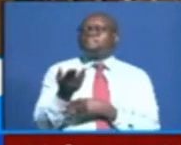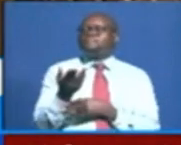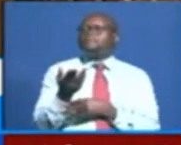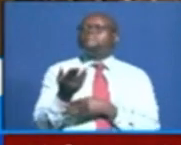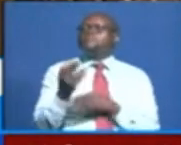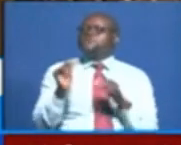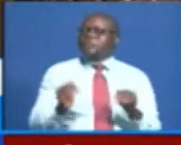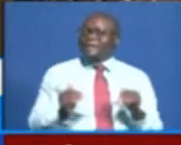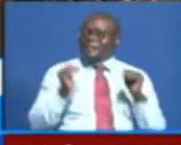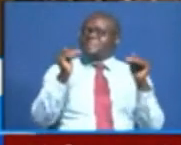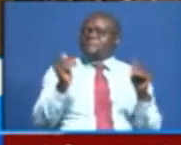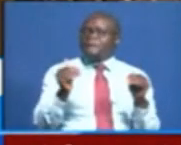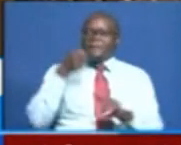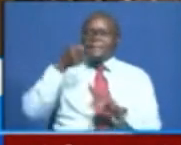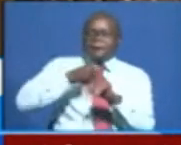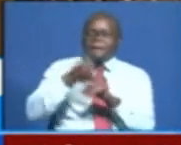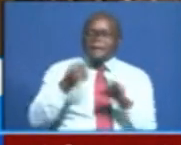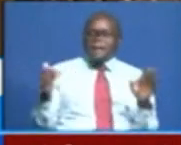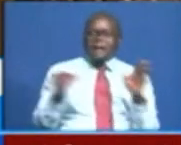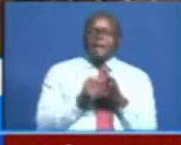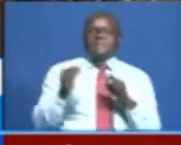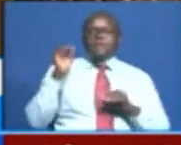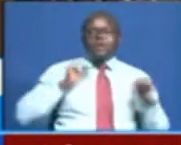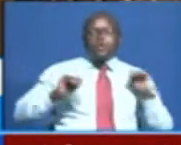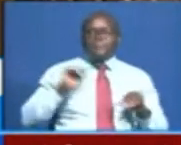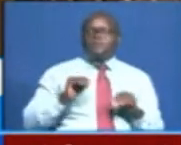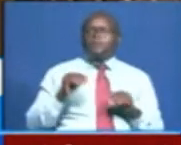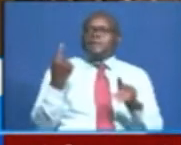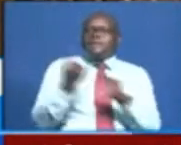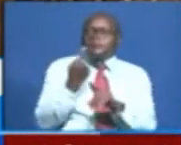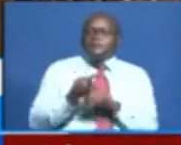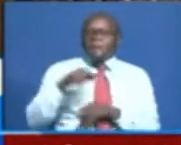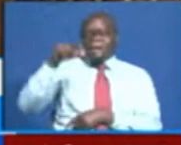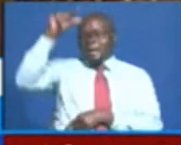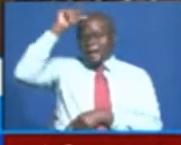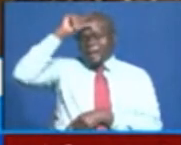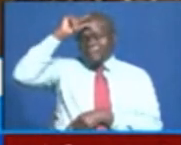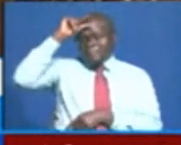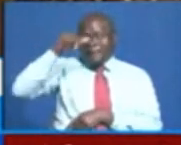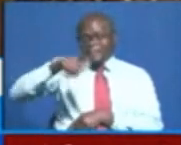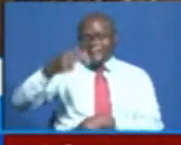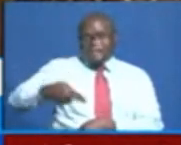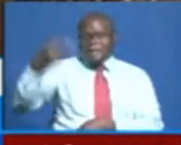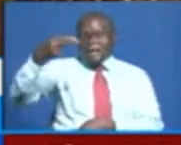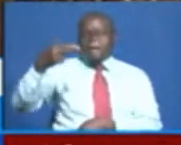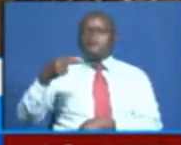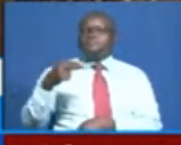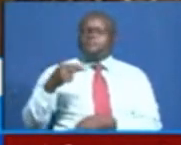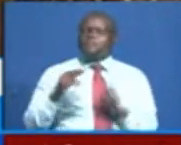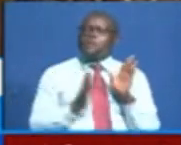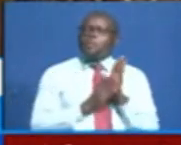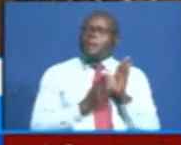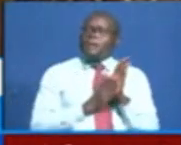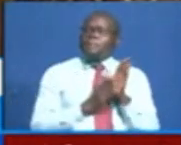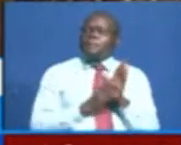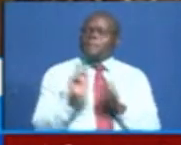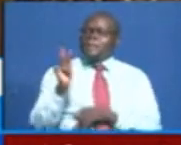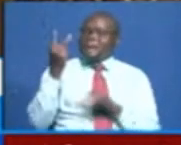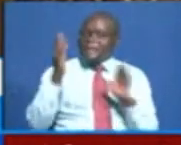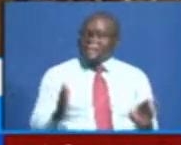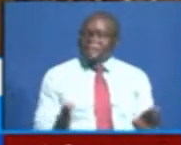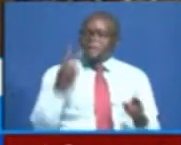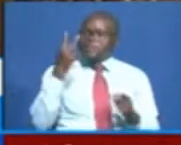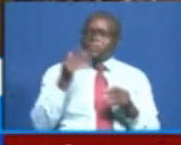to intensify the fight against corruption in the respective governments is highly commendable. Kenyans are looking